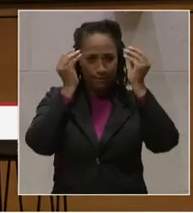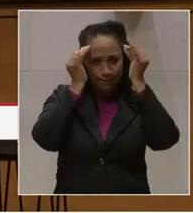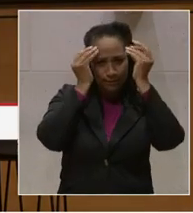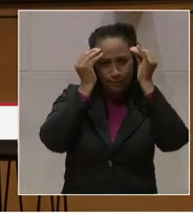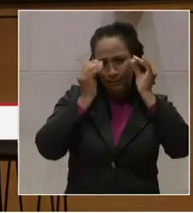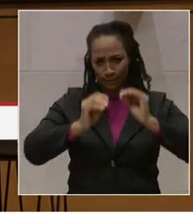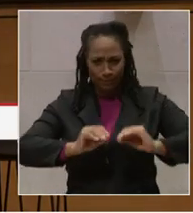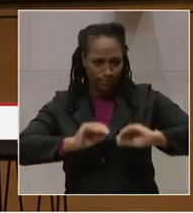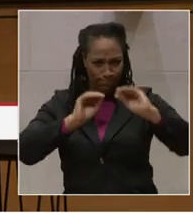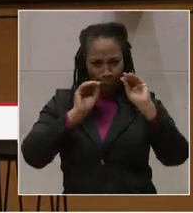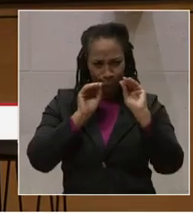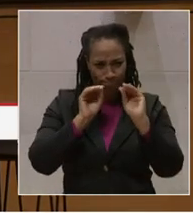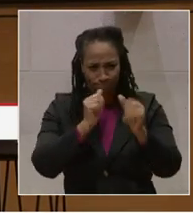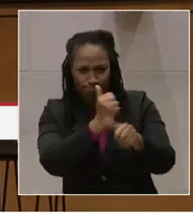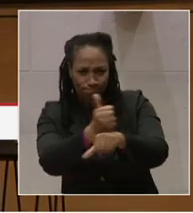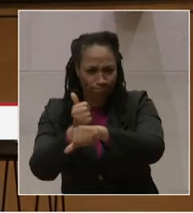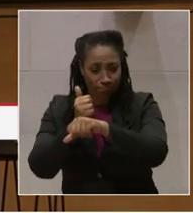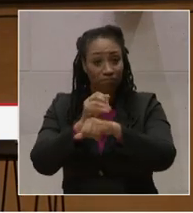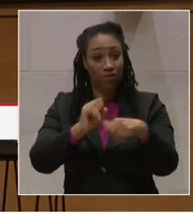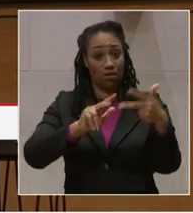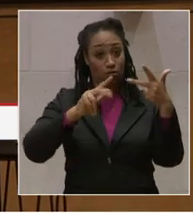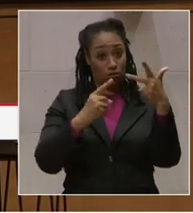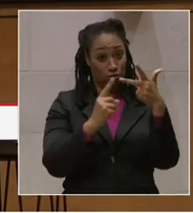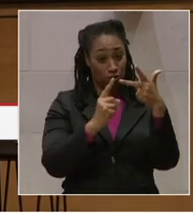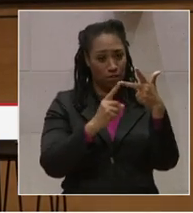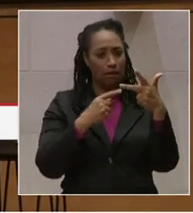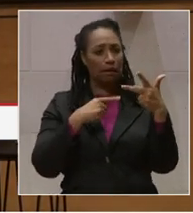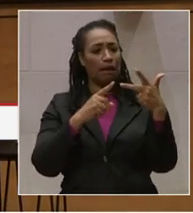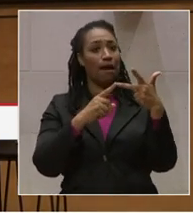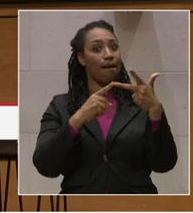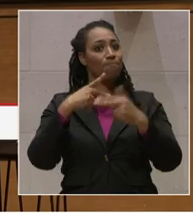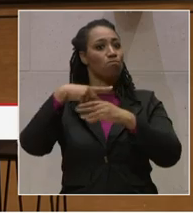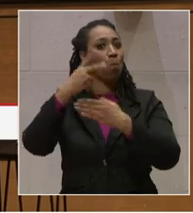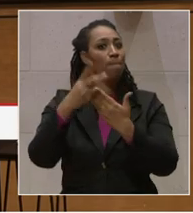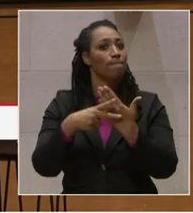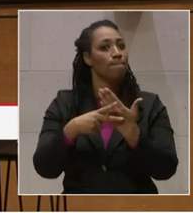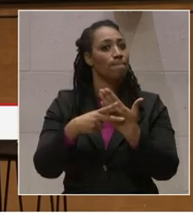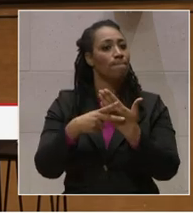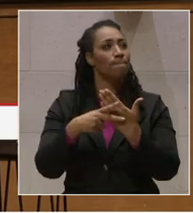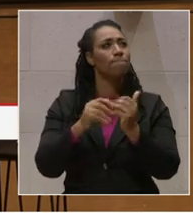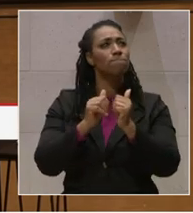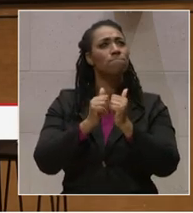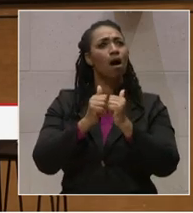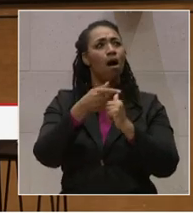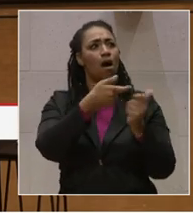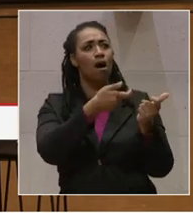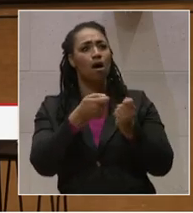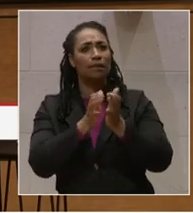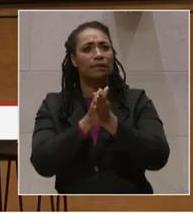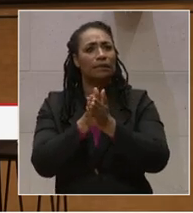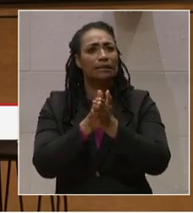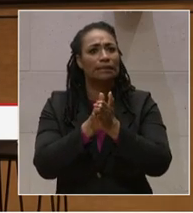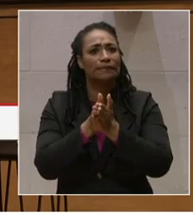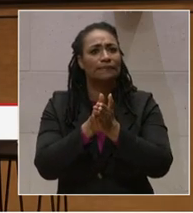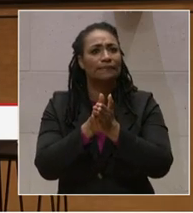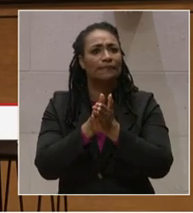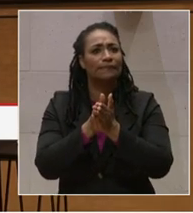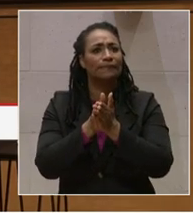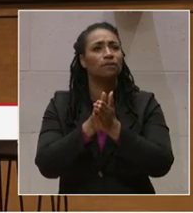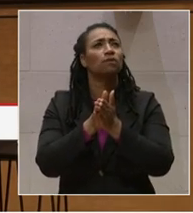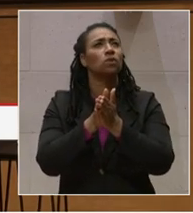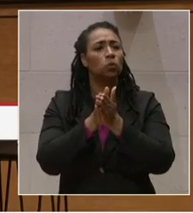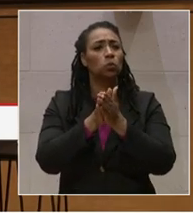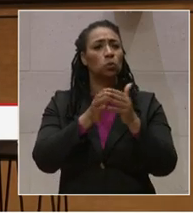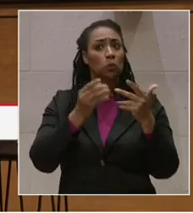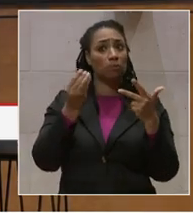and programs that attract capital to the district. And so when all of those capital markets open